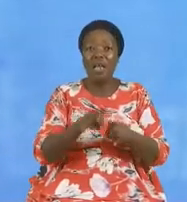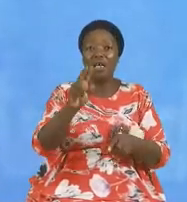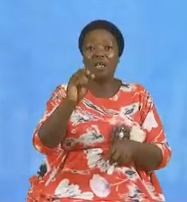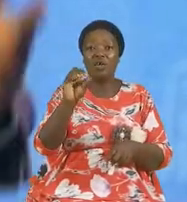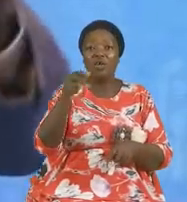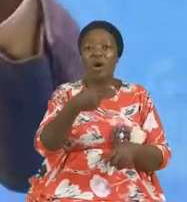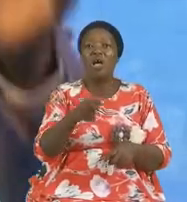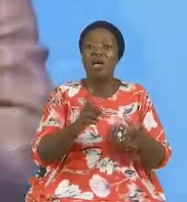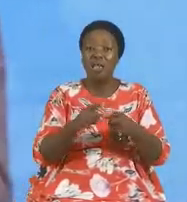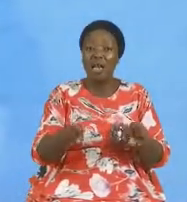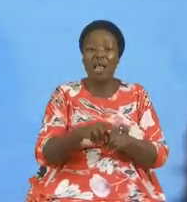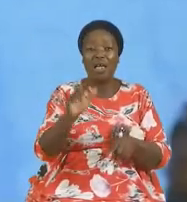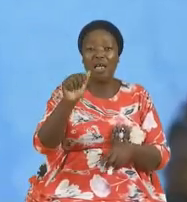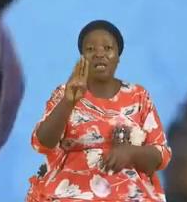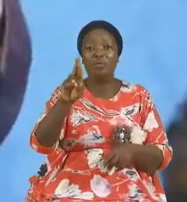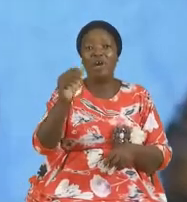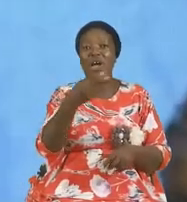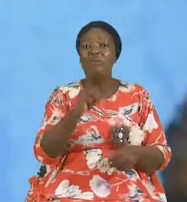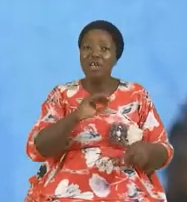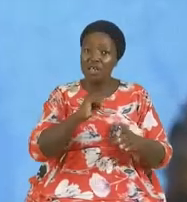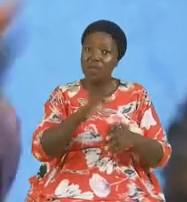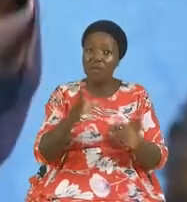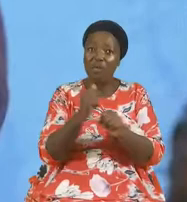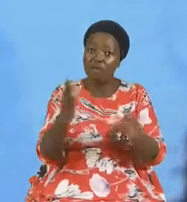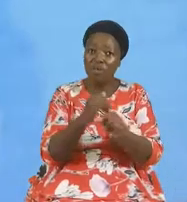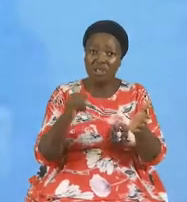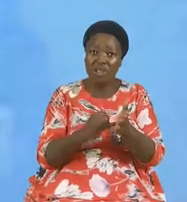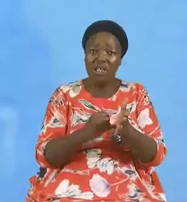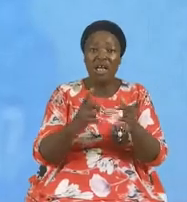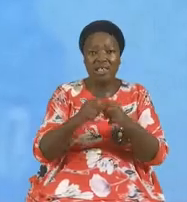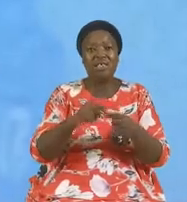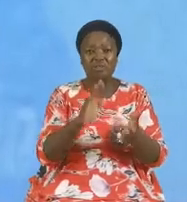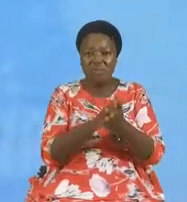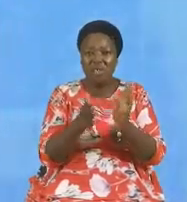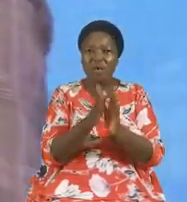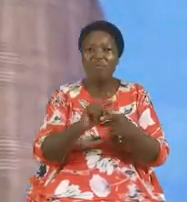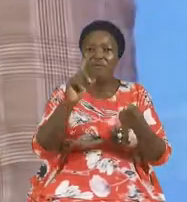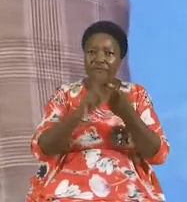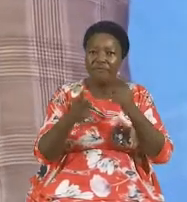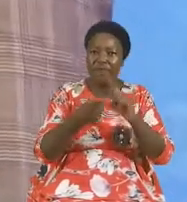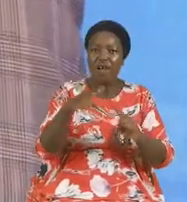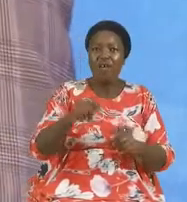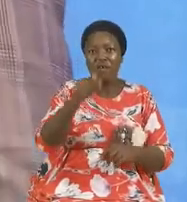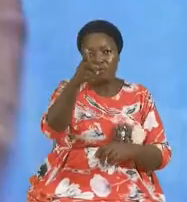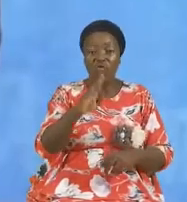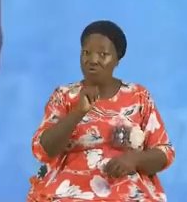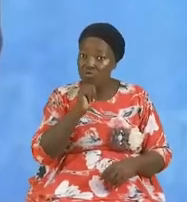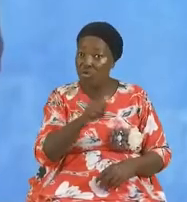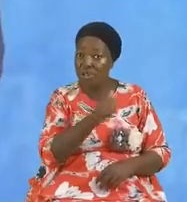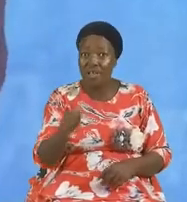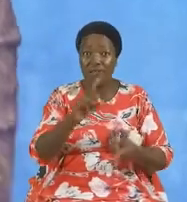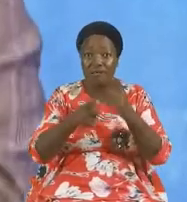it. Like Abel, like Noah, like Abraham. Abraham got it and he became